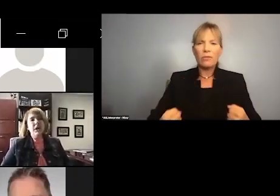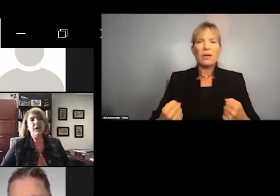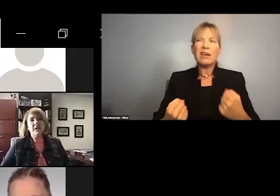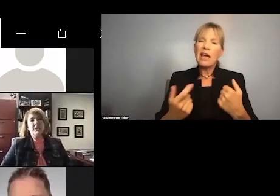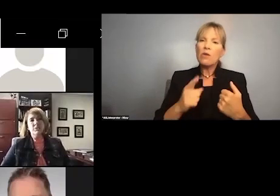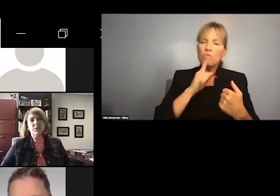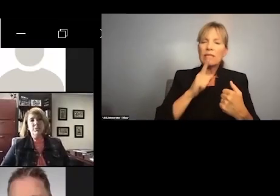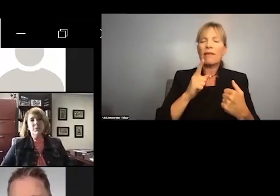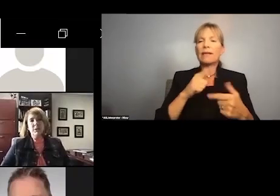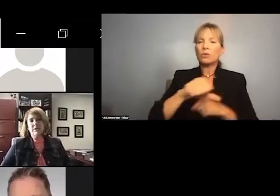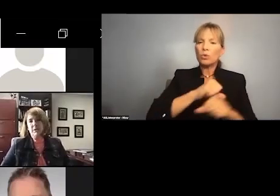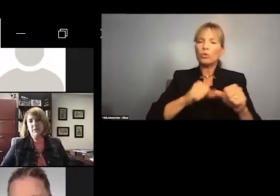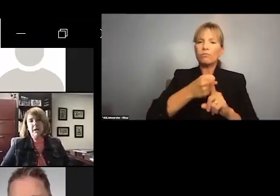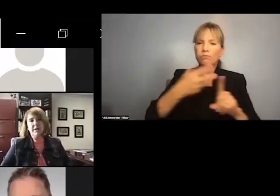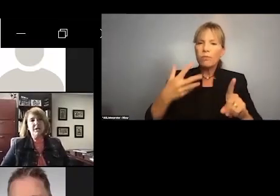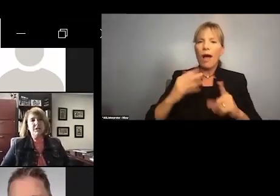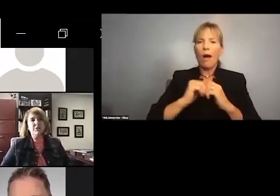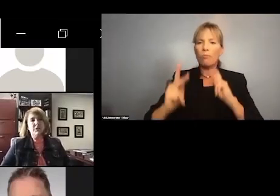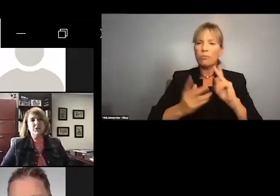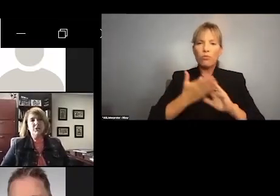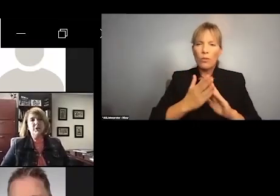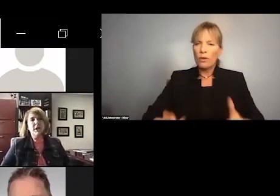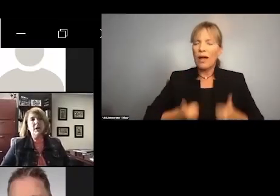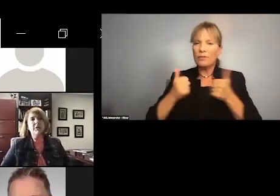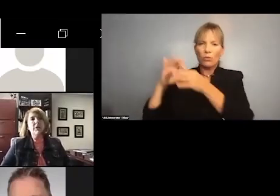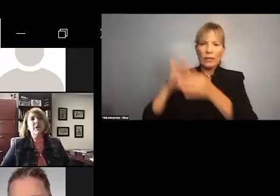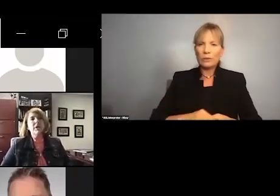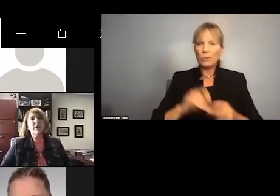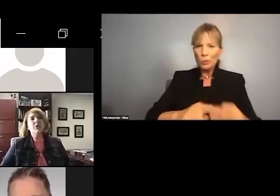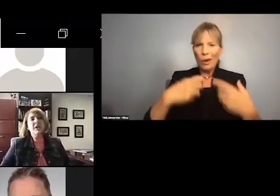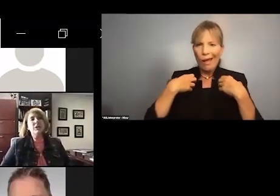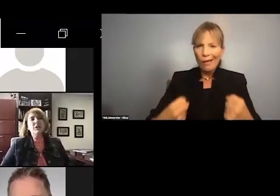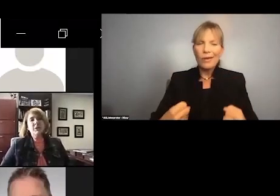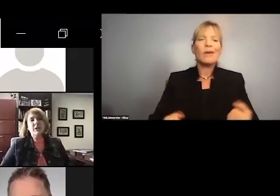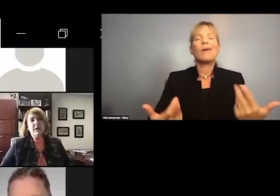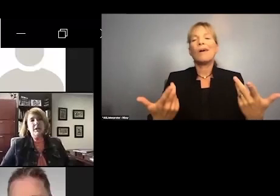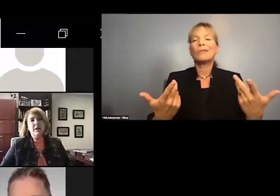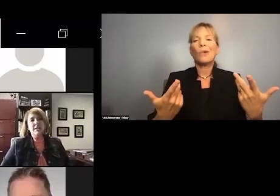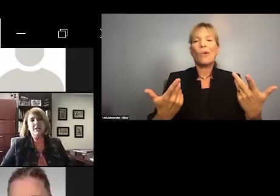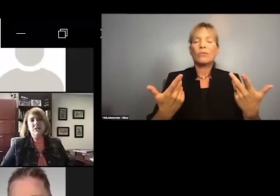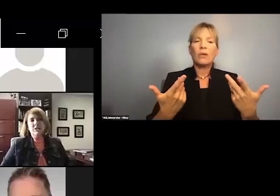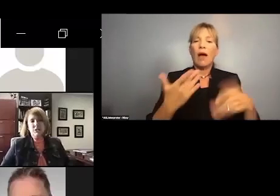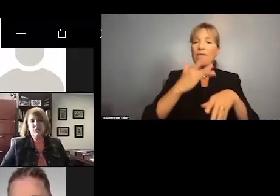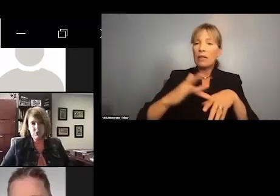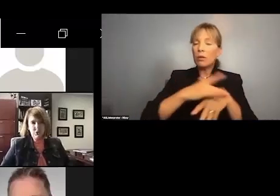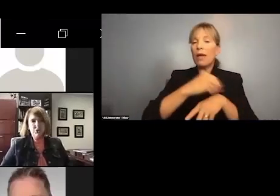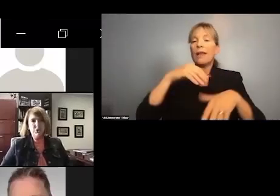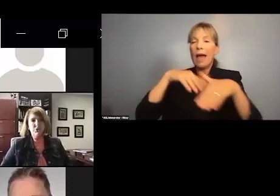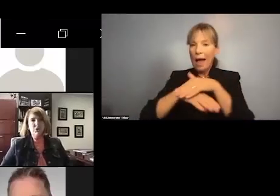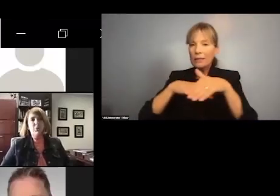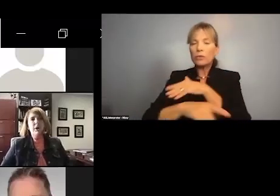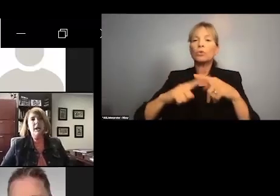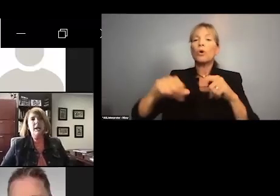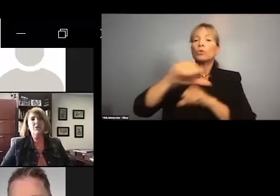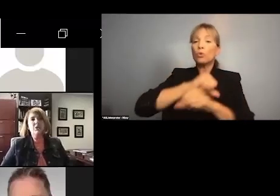social context in which people conduct their lives and its relationship to health. So availability of and access to